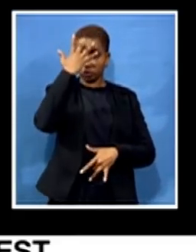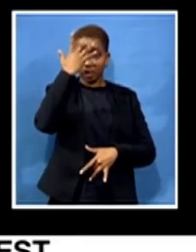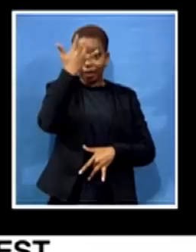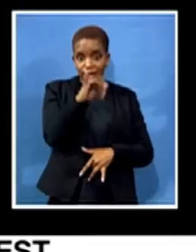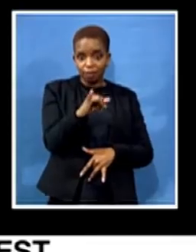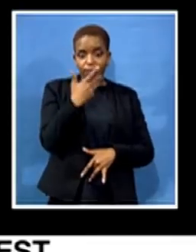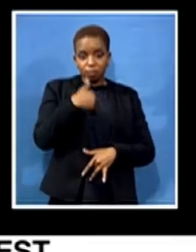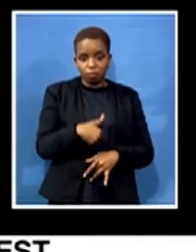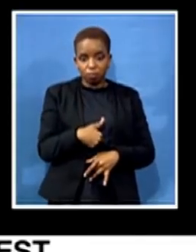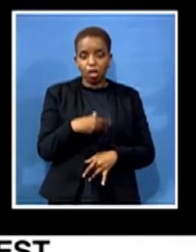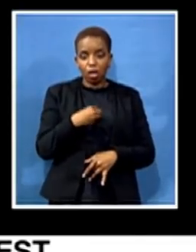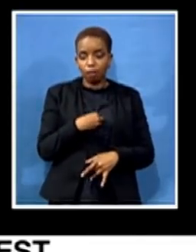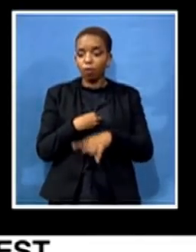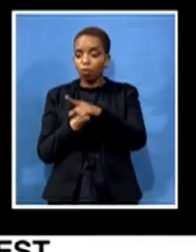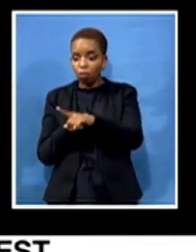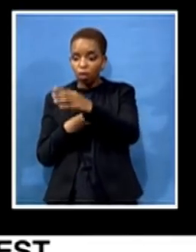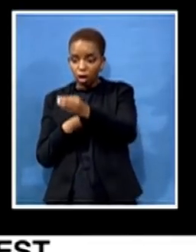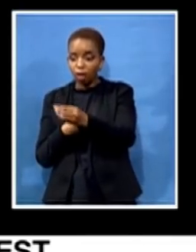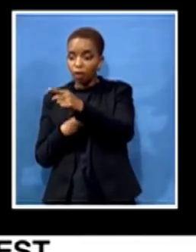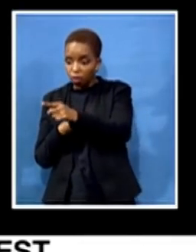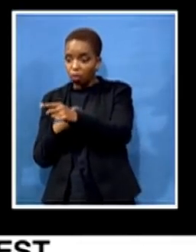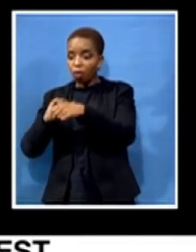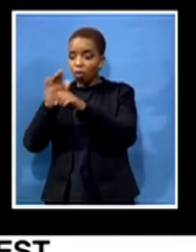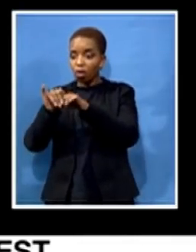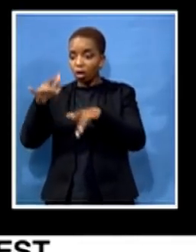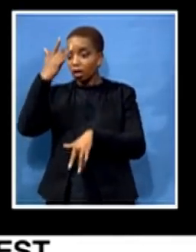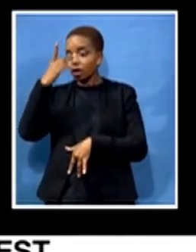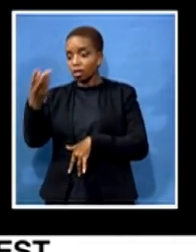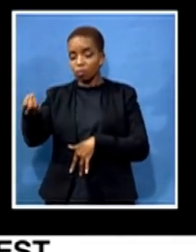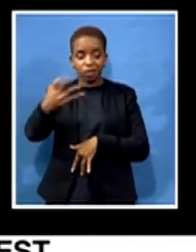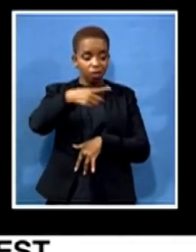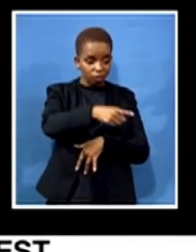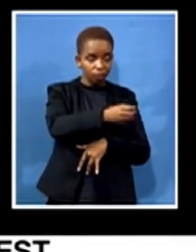So I would leave this matter